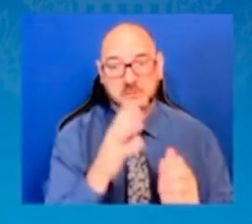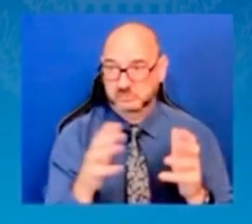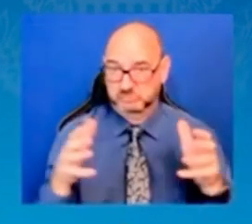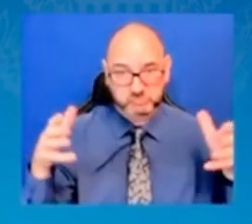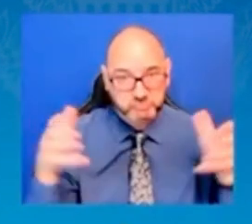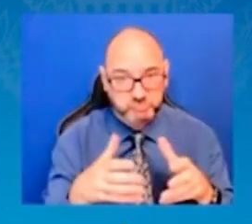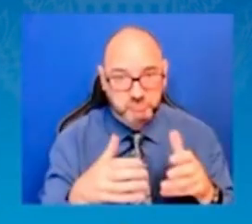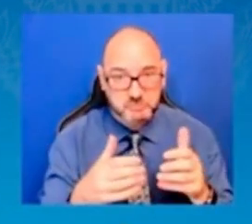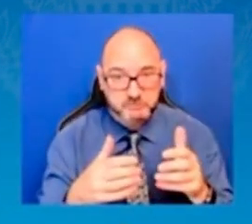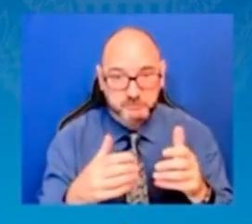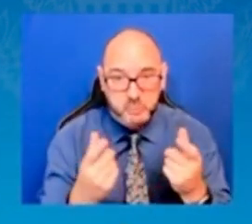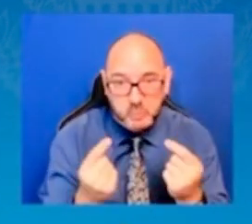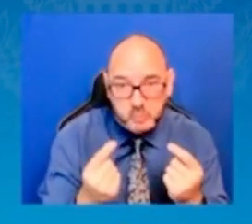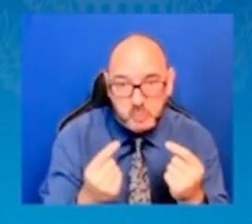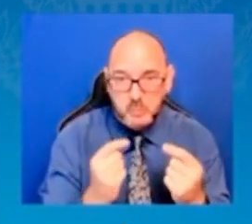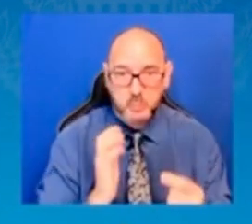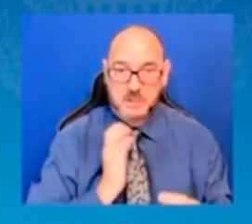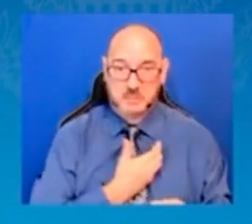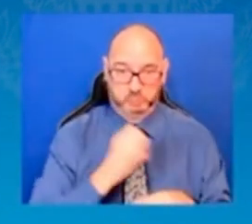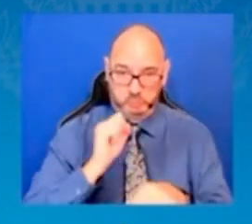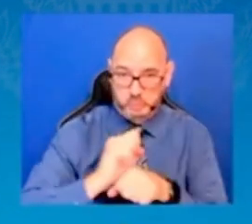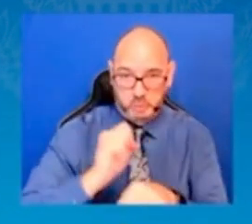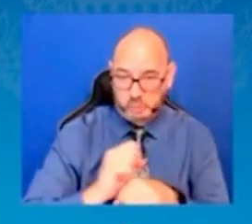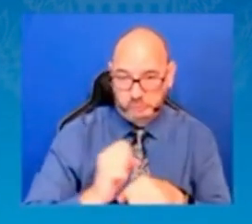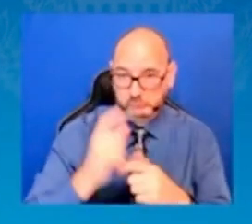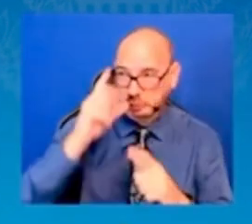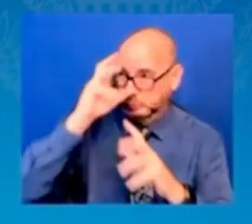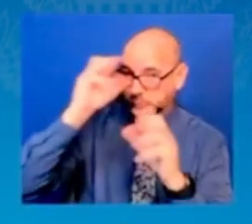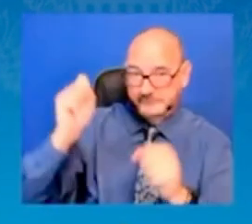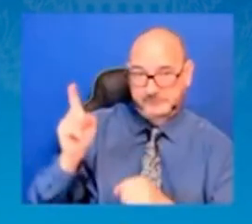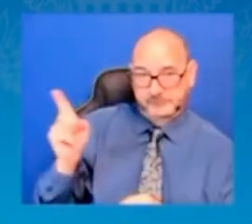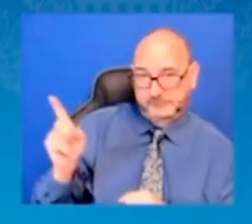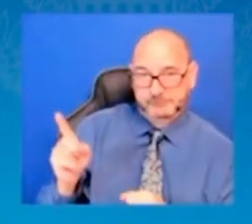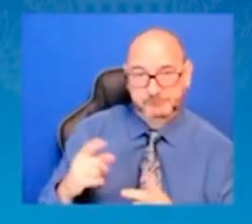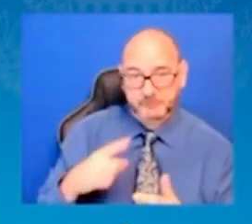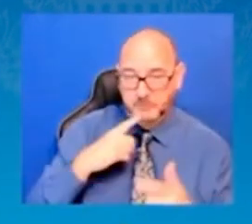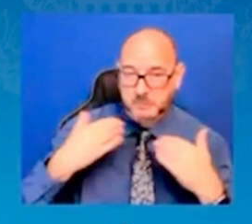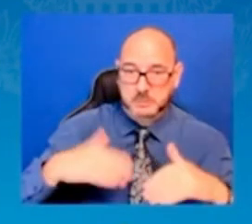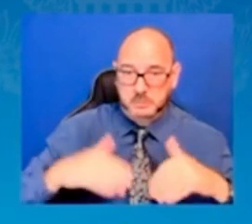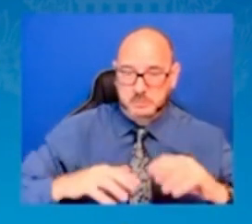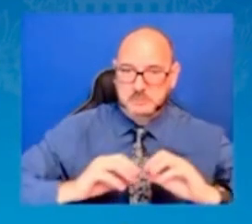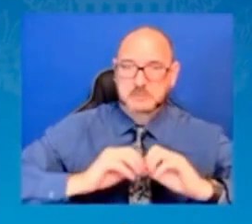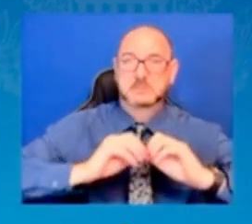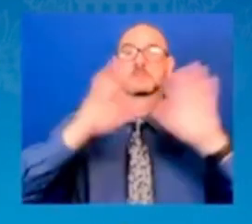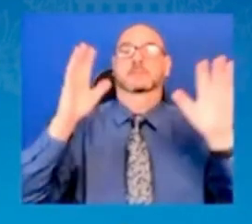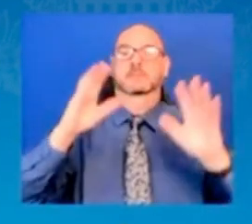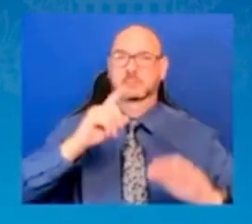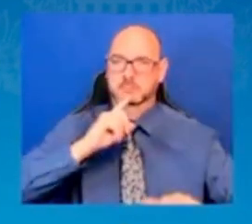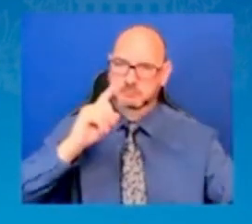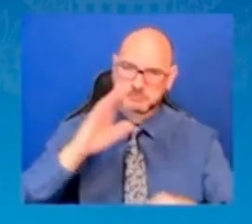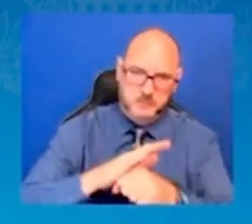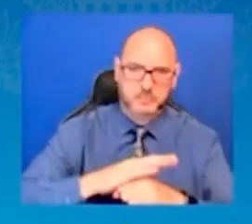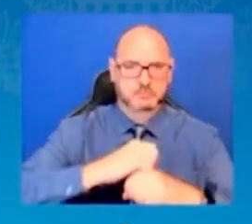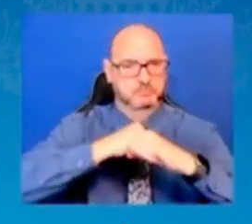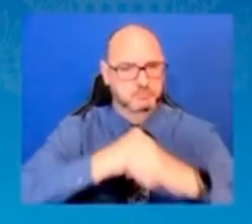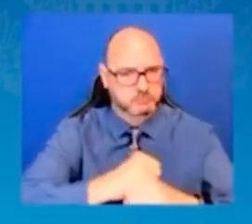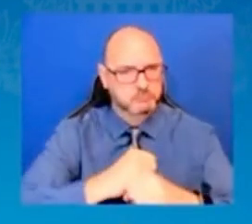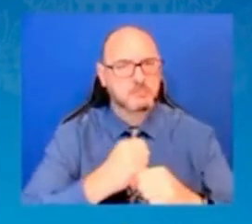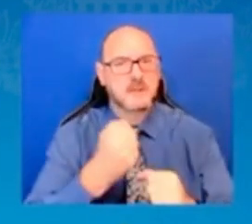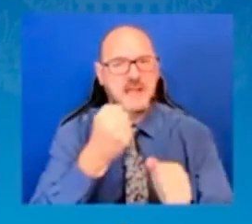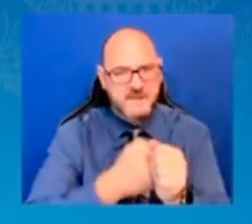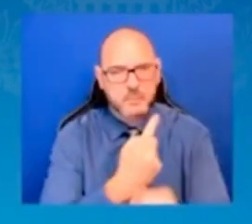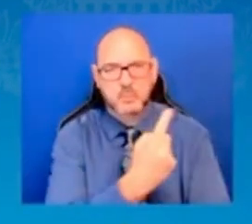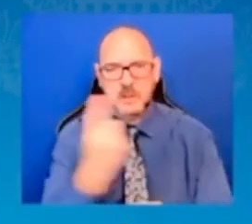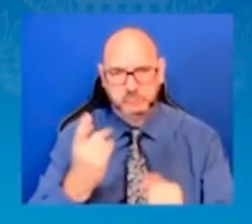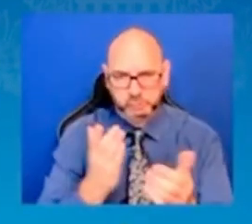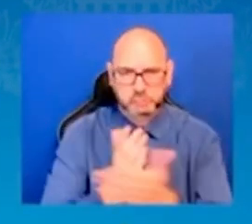to do. The president has been very clear that we are committed to protecting every woman's right to make decisions about her own body and her